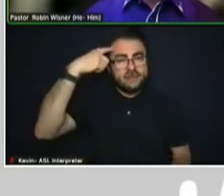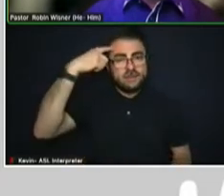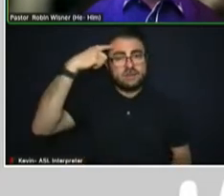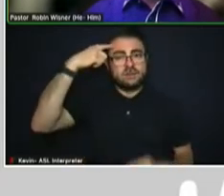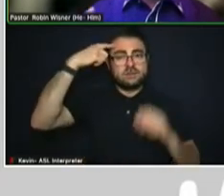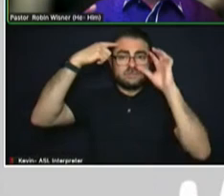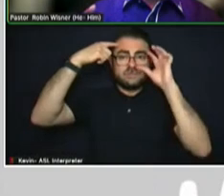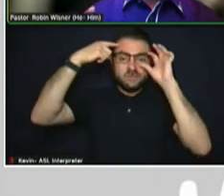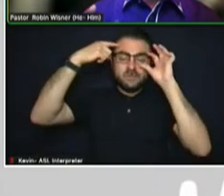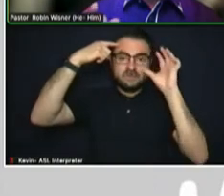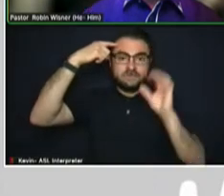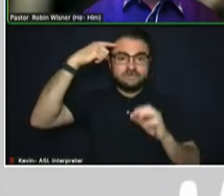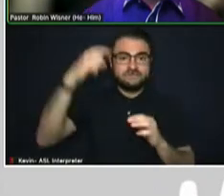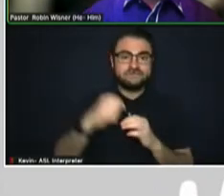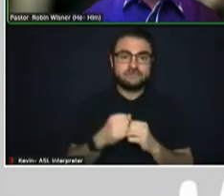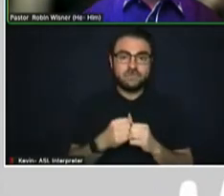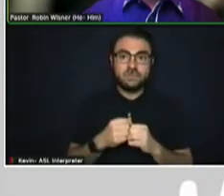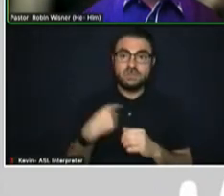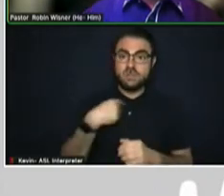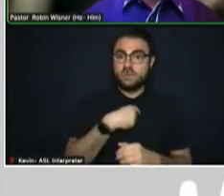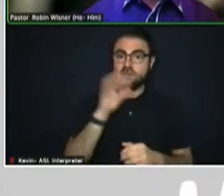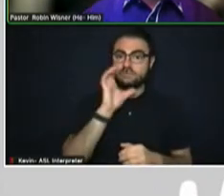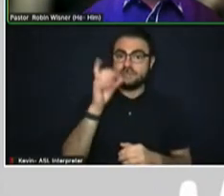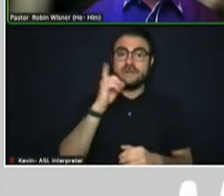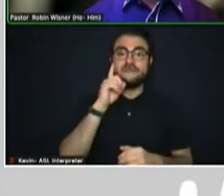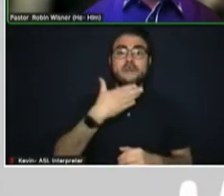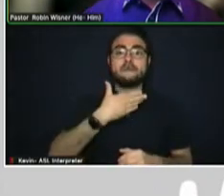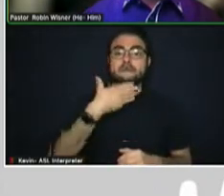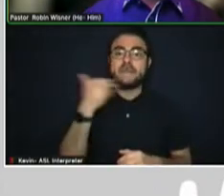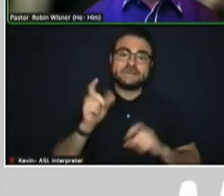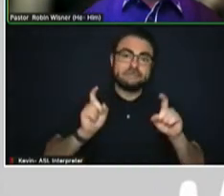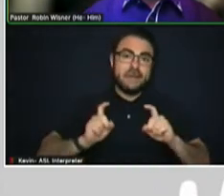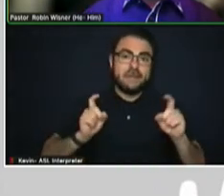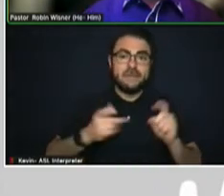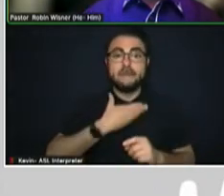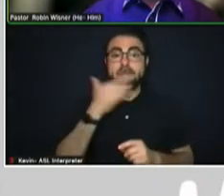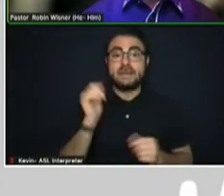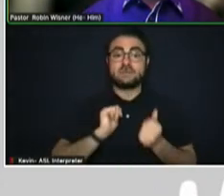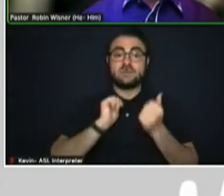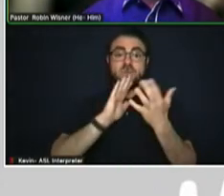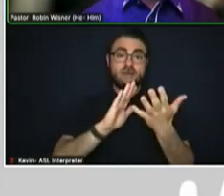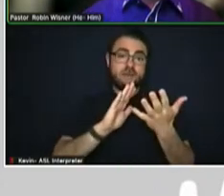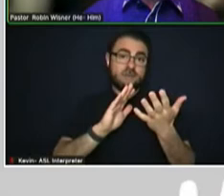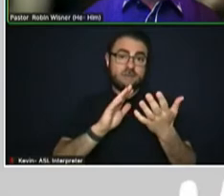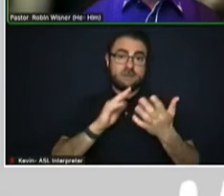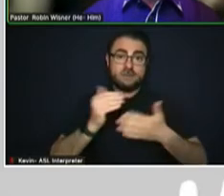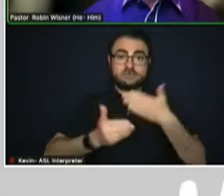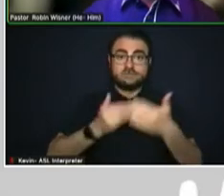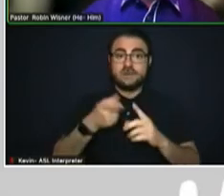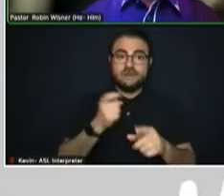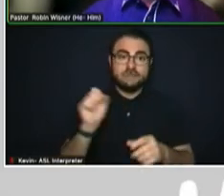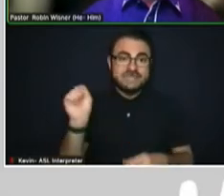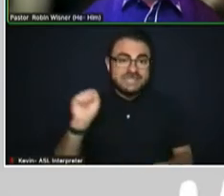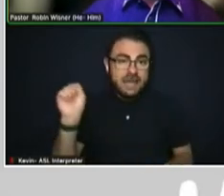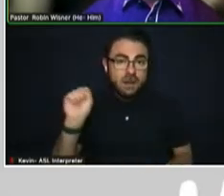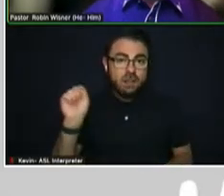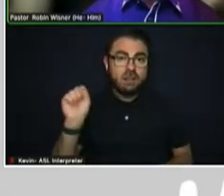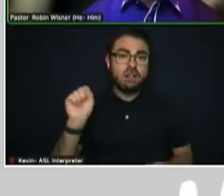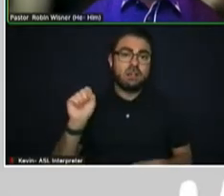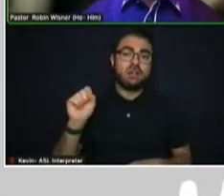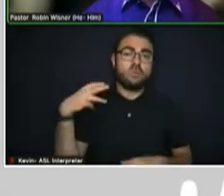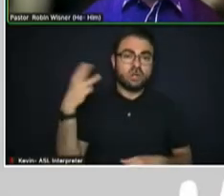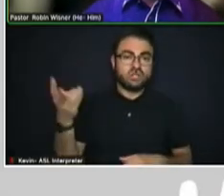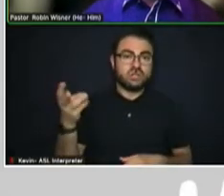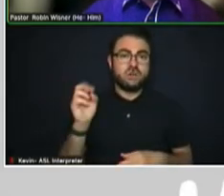best pilot or the best way to go from Seattle or around the country, your